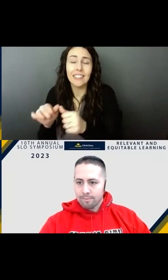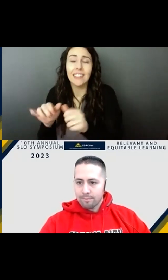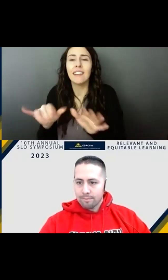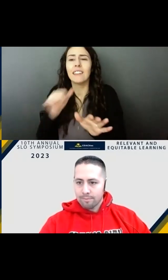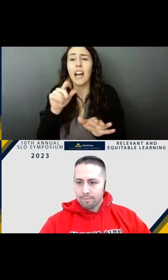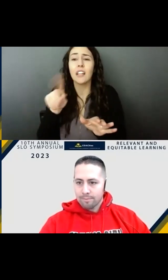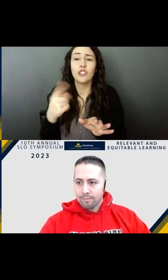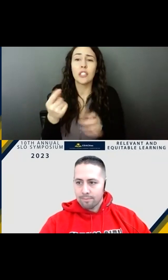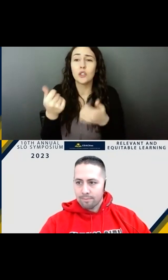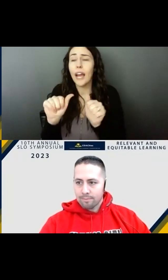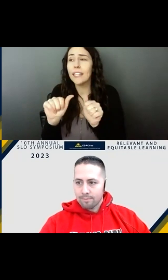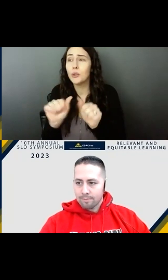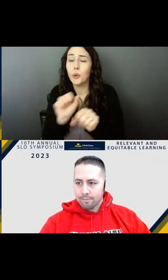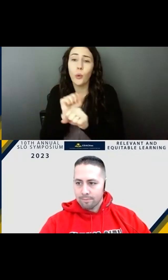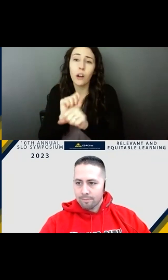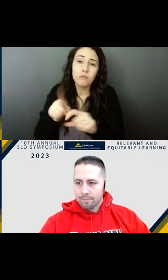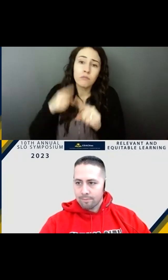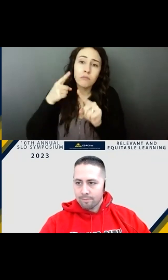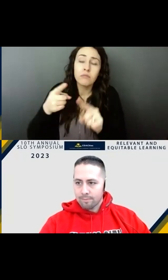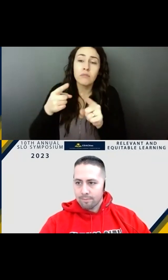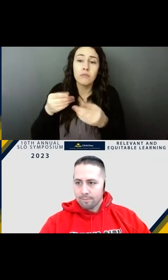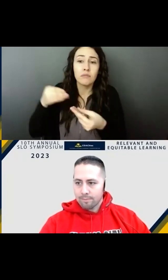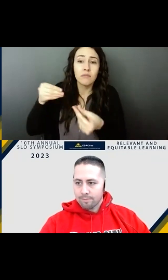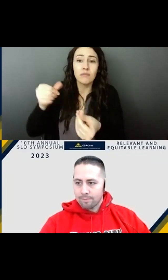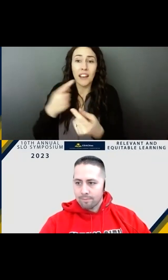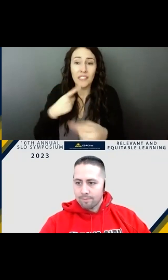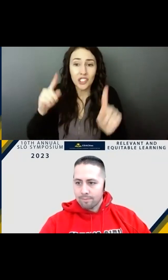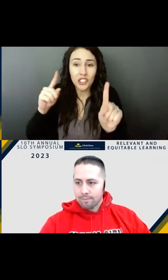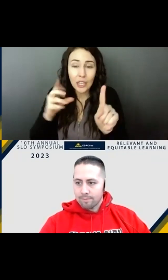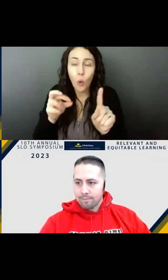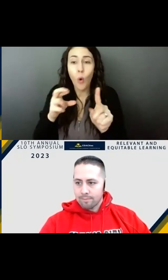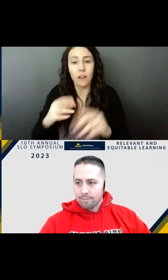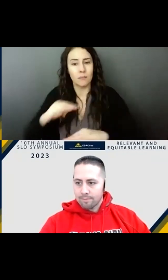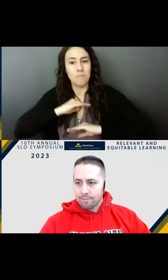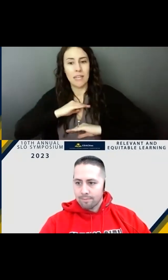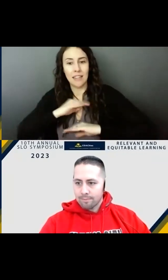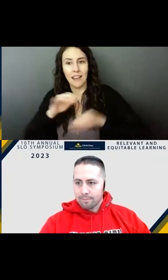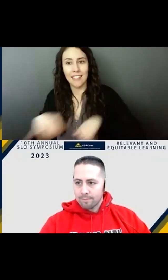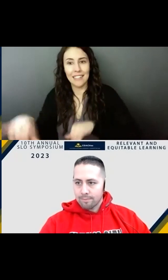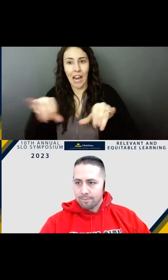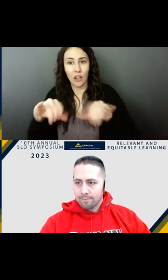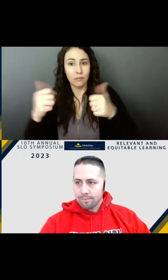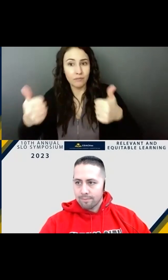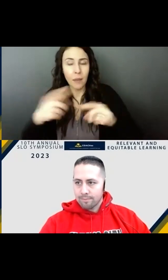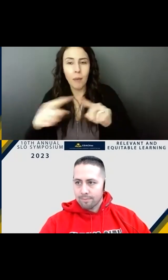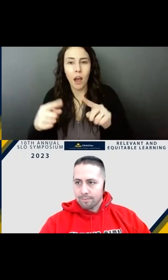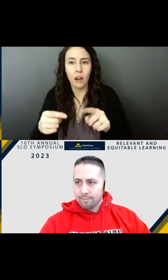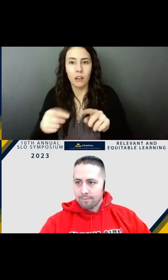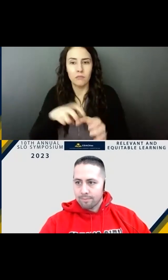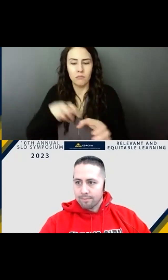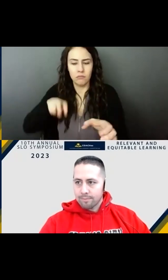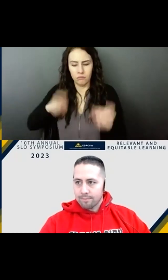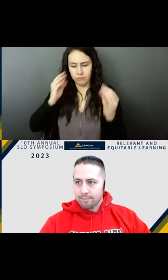work towards efficiency, or let's not just try and meet a standard, but let's take a step back and think about what is the best thing we can do